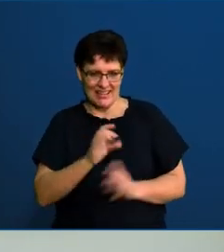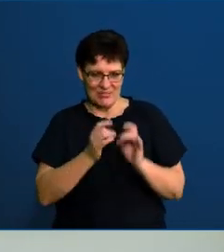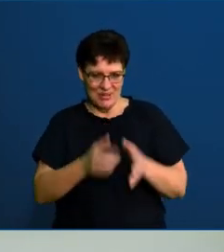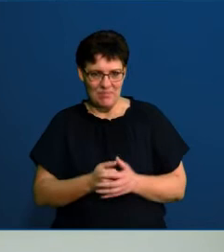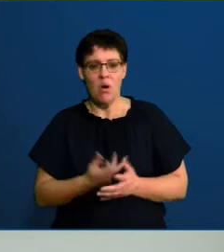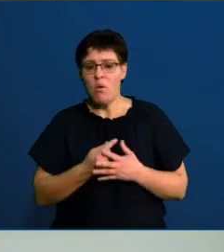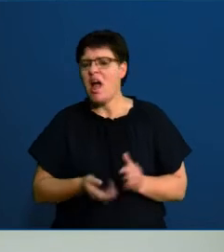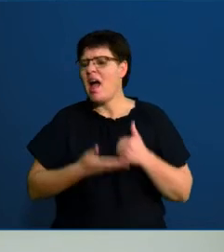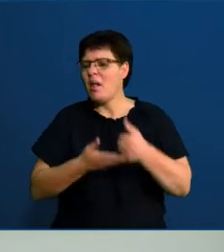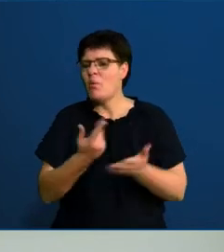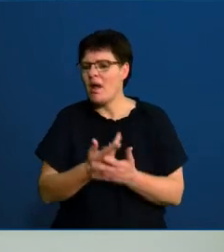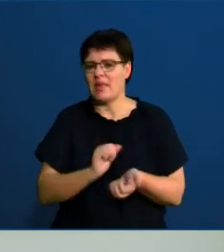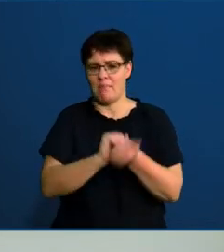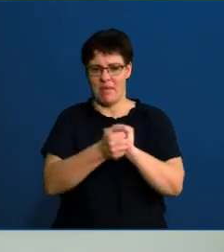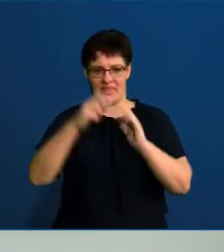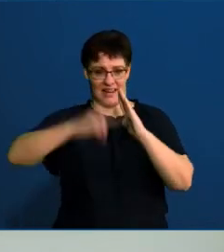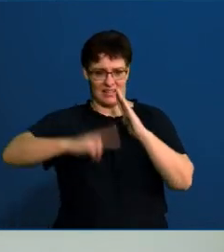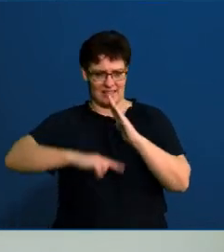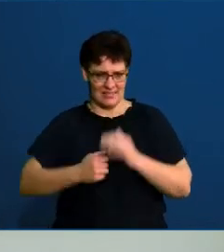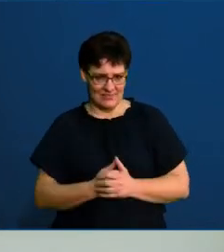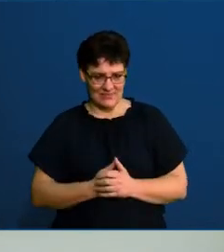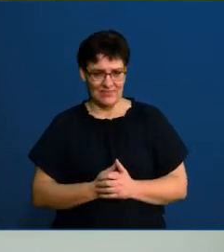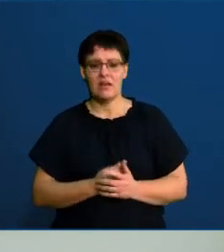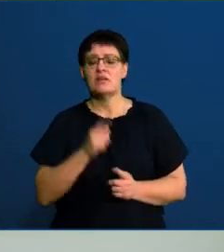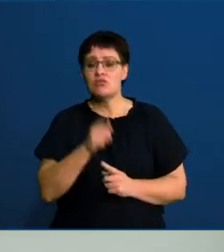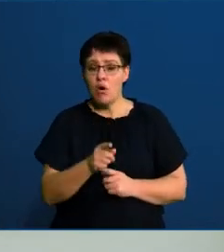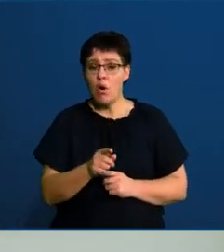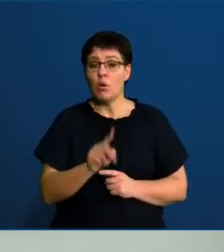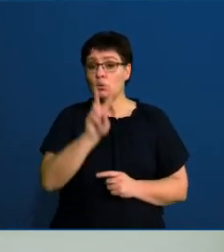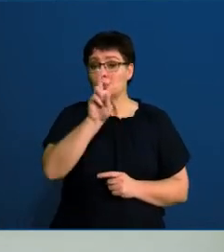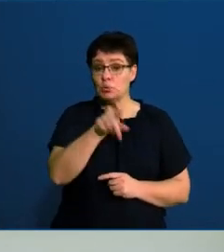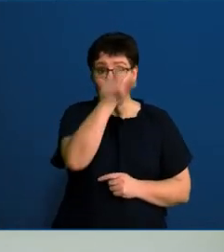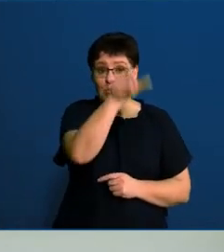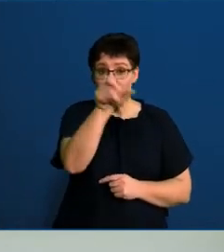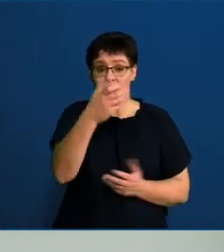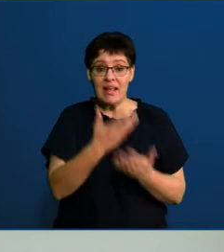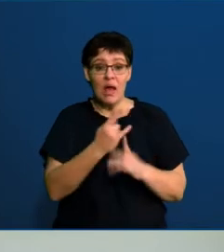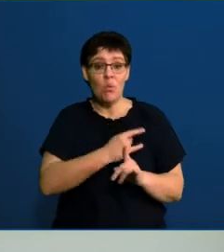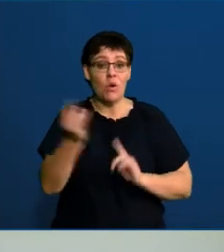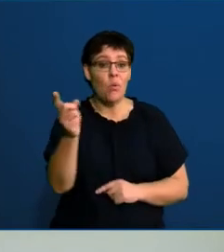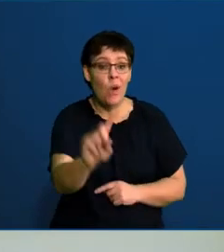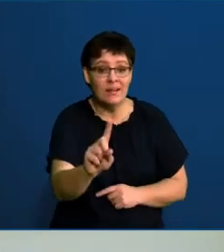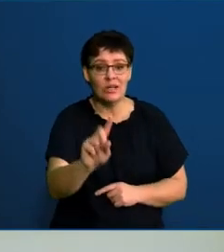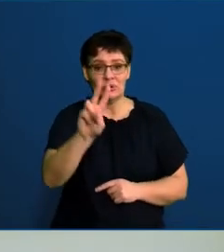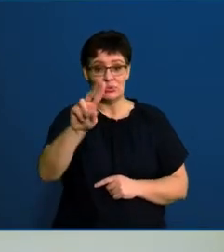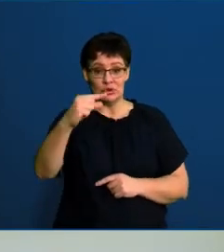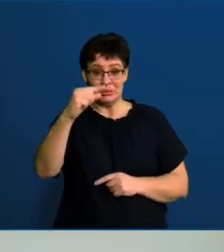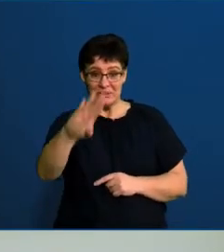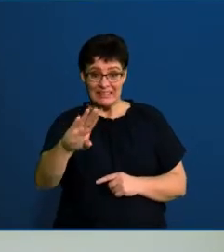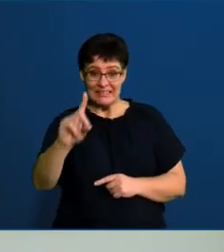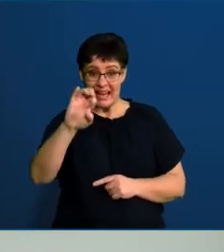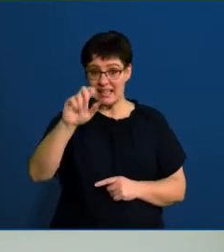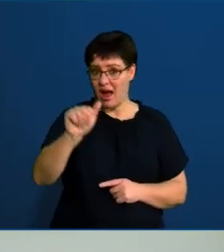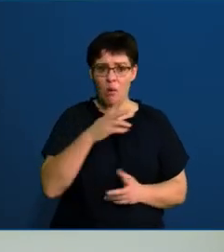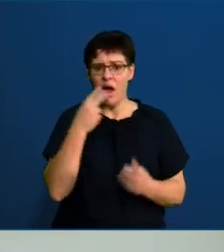Lit. So remember, we've got that competition where 2 of you stand a chance to win 2 gigs of data. All you need to do is